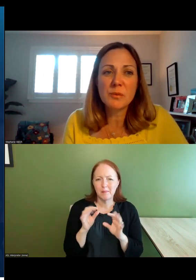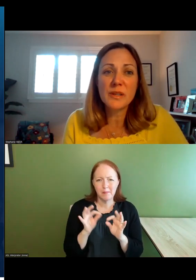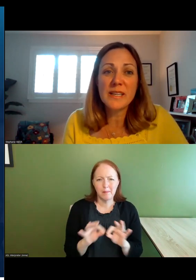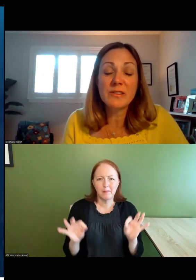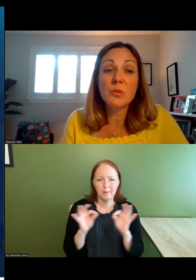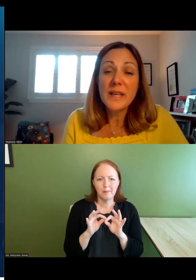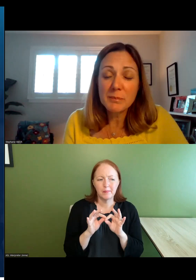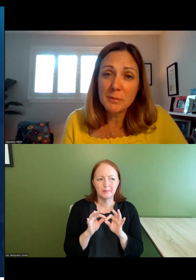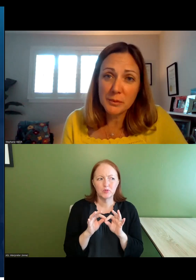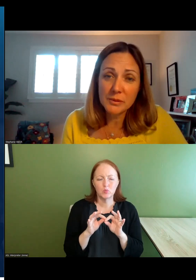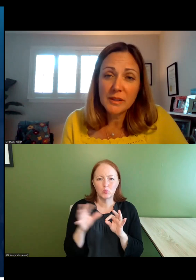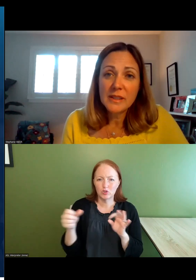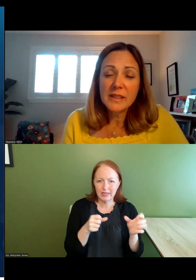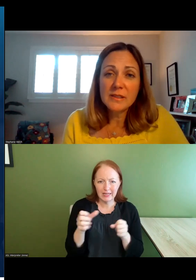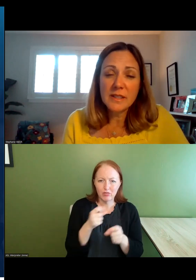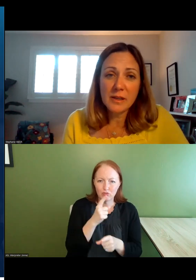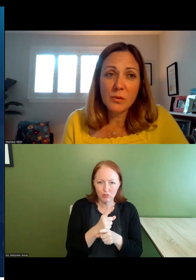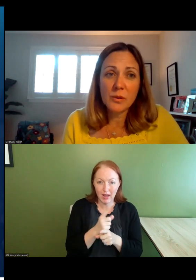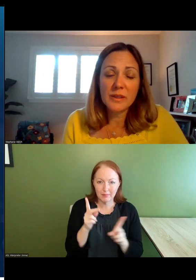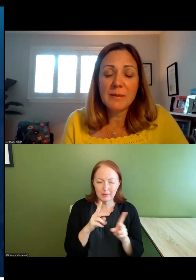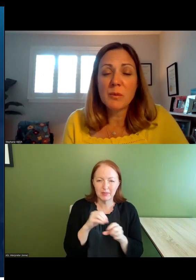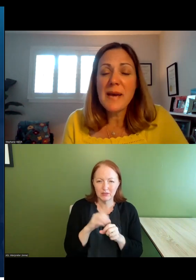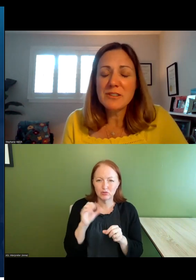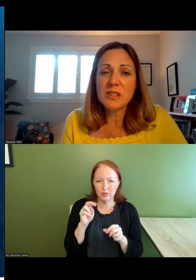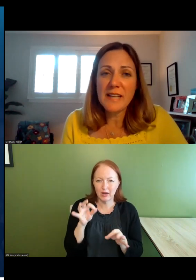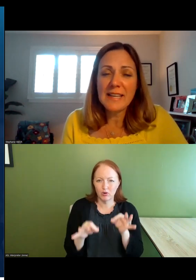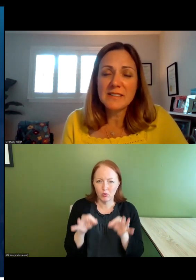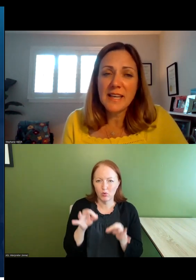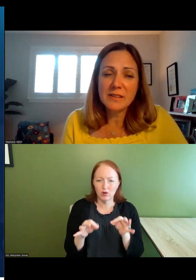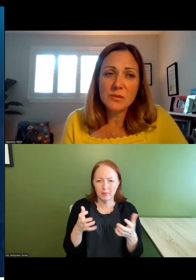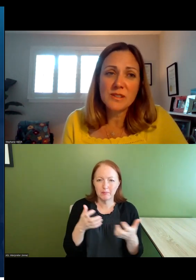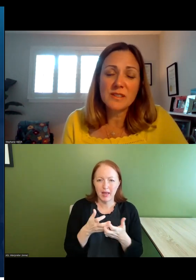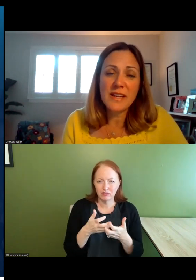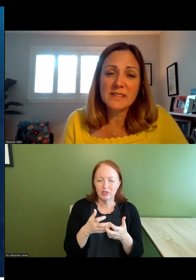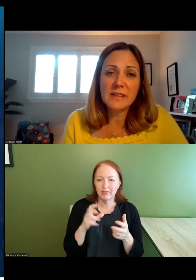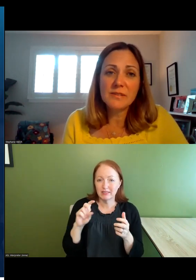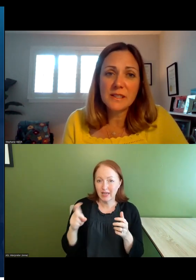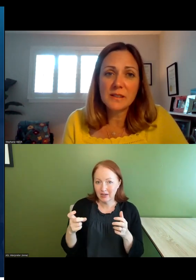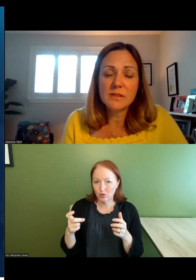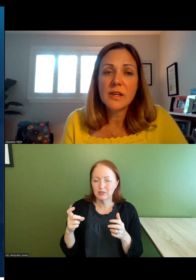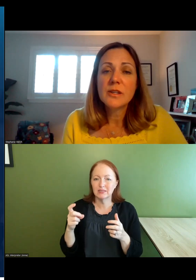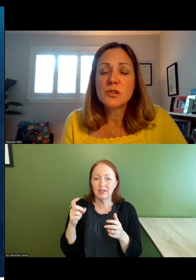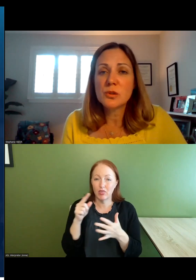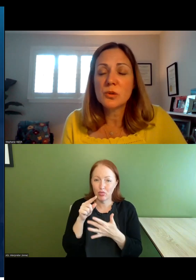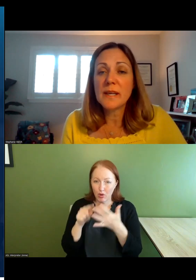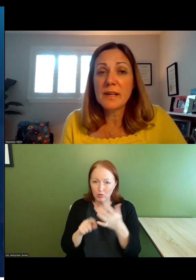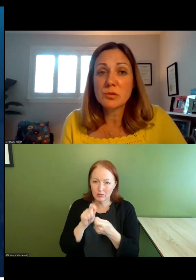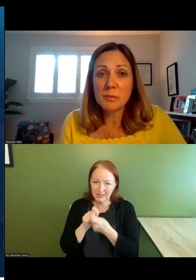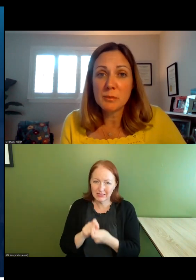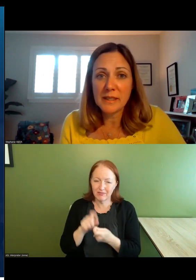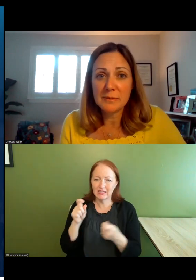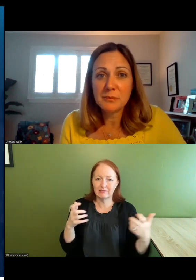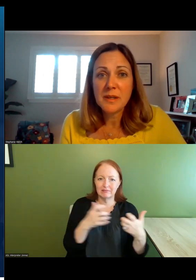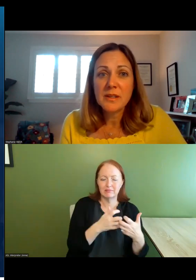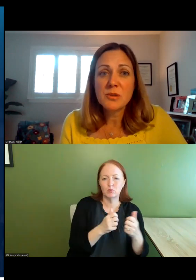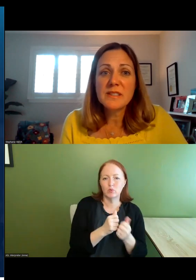important so that we're getting the right people into care court and we're matching that diagnosis and that set of needs to a care